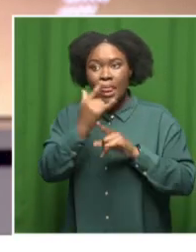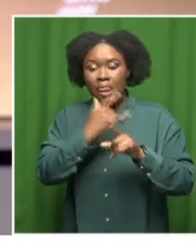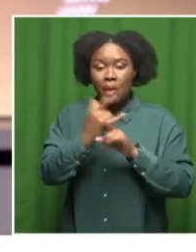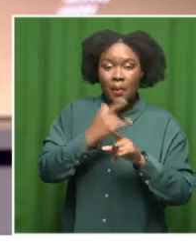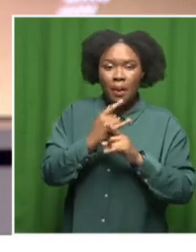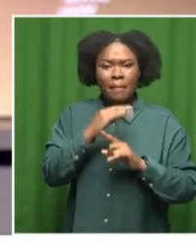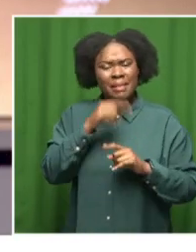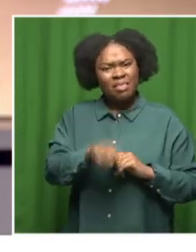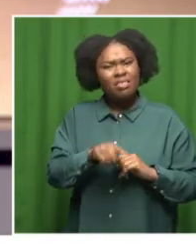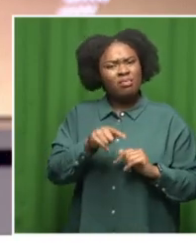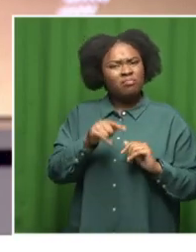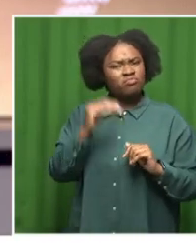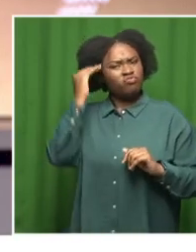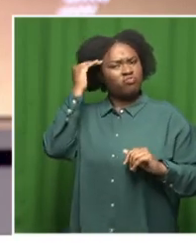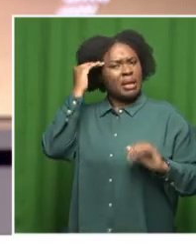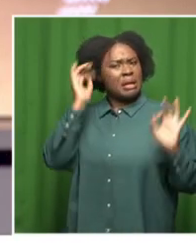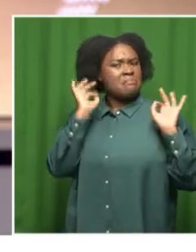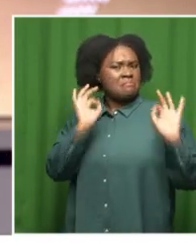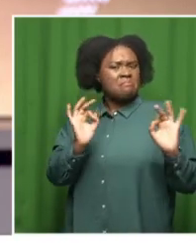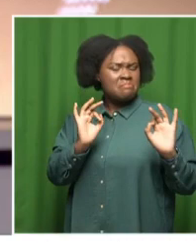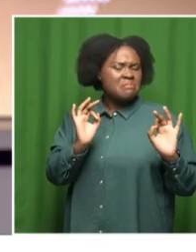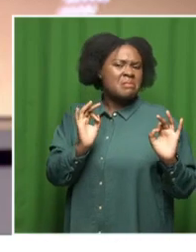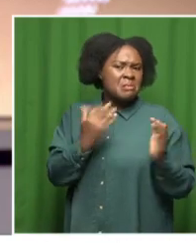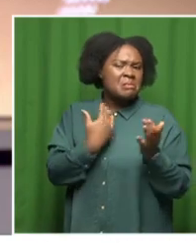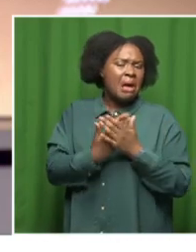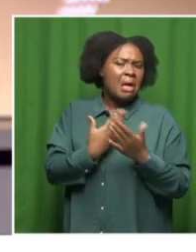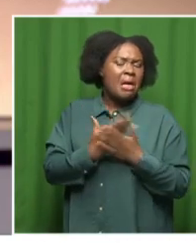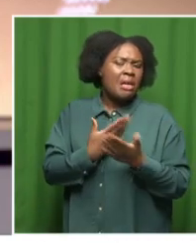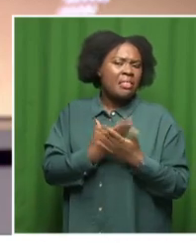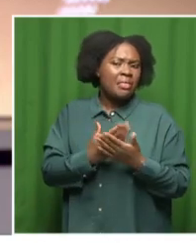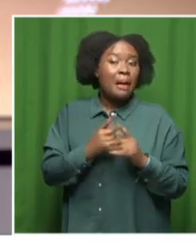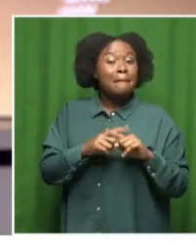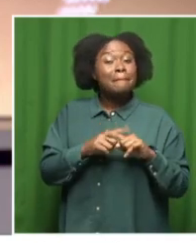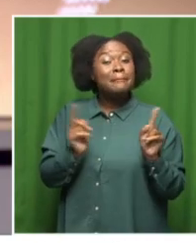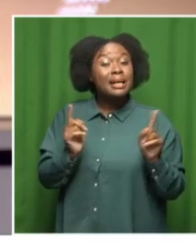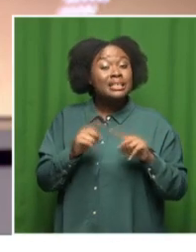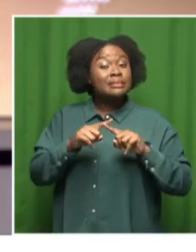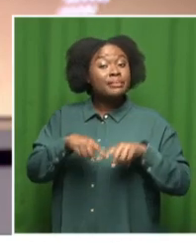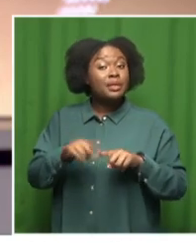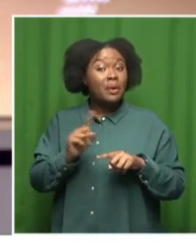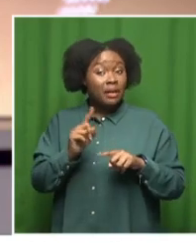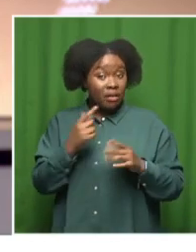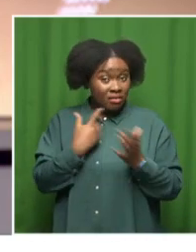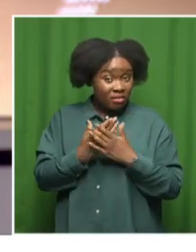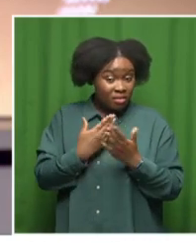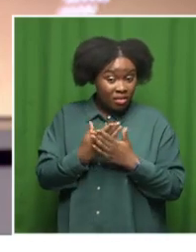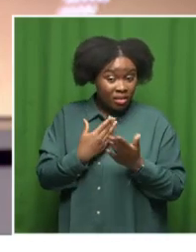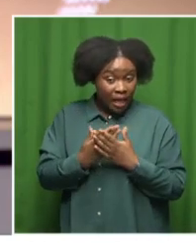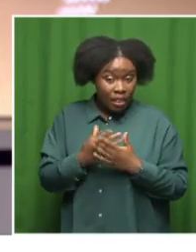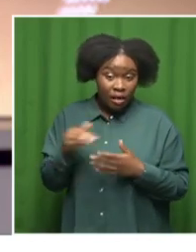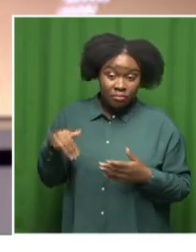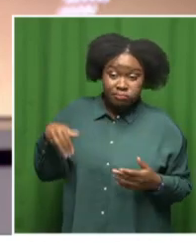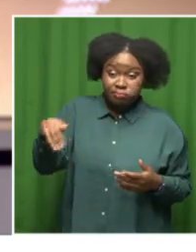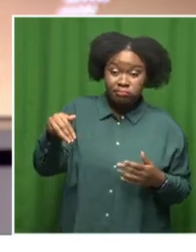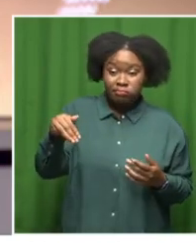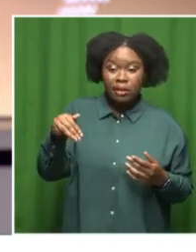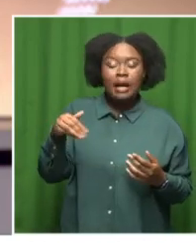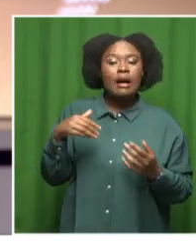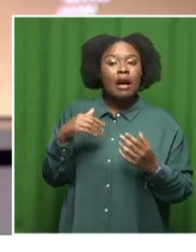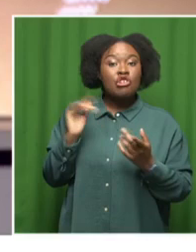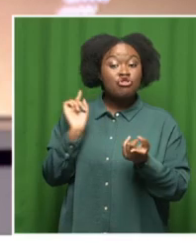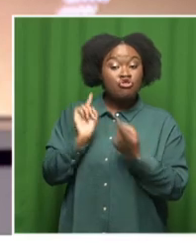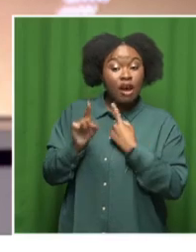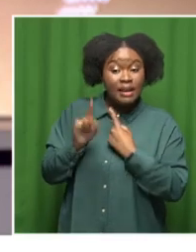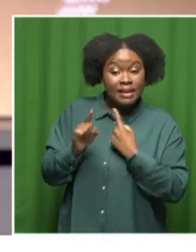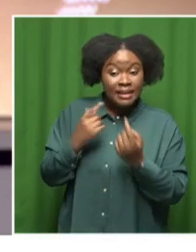is not something that they could blame at the end of the World Cup. It will all boil down to, can they score runs? Can the top 5 score runs? If not,